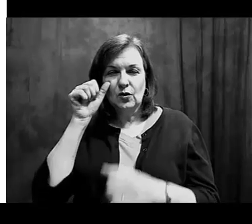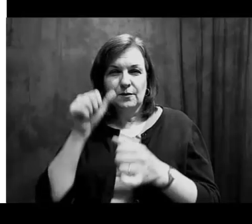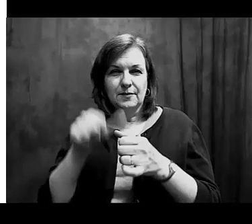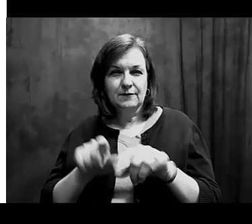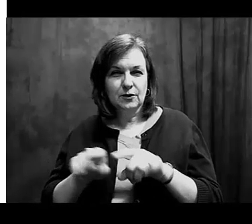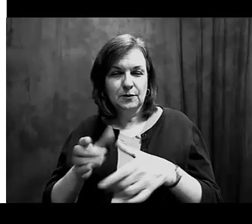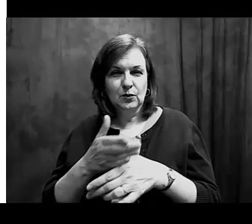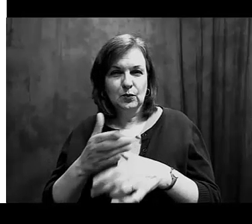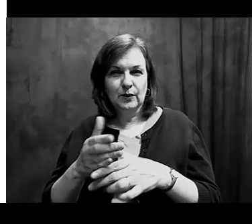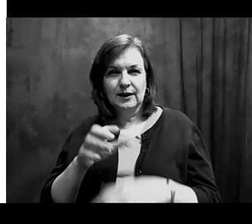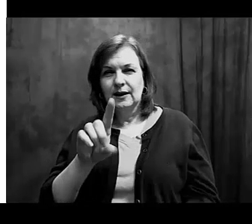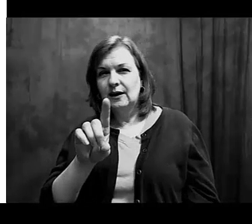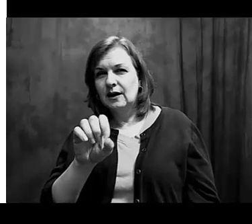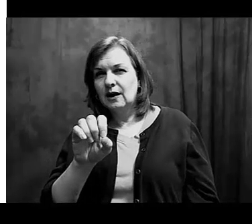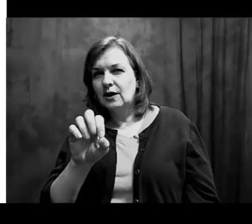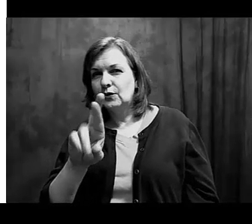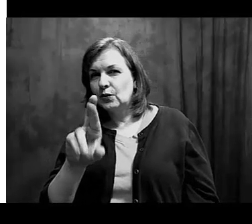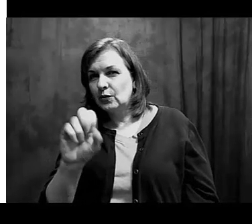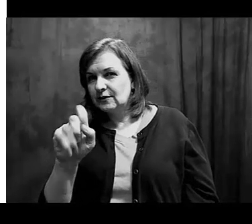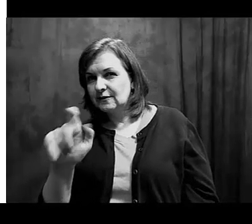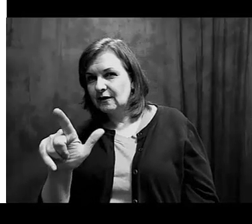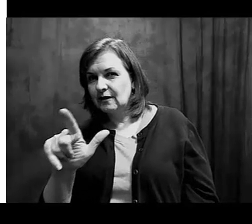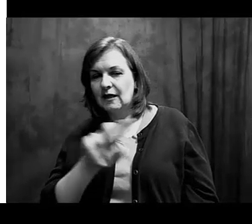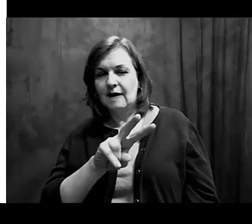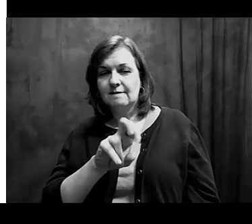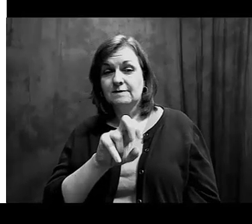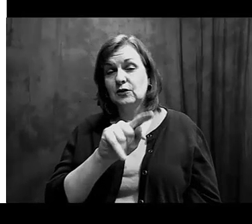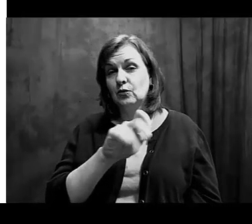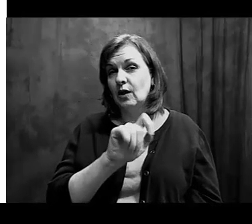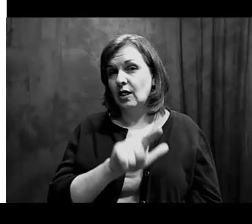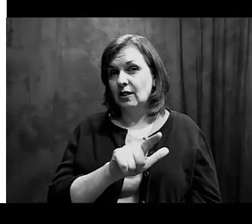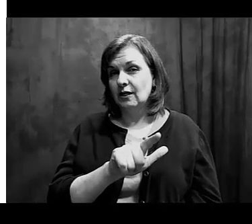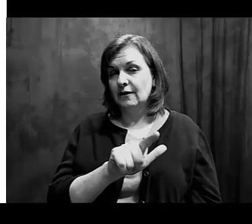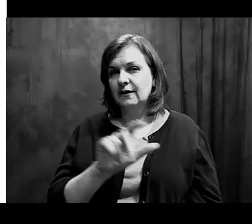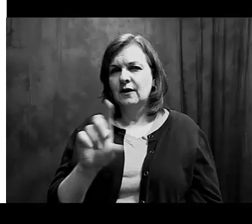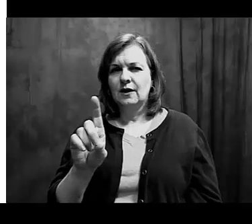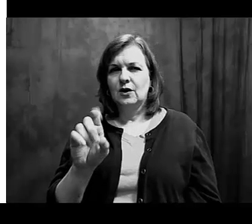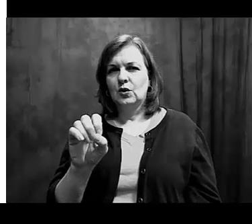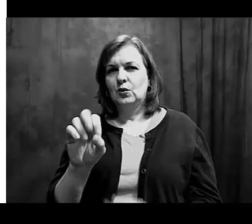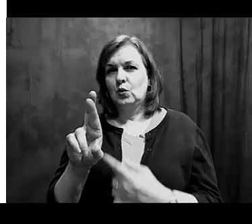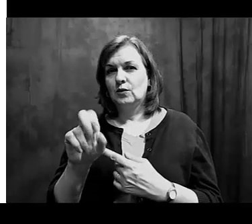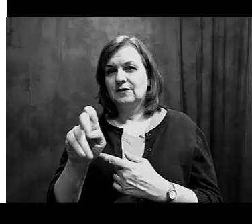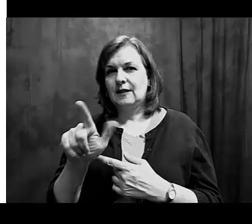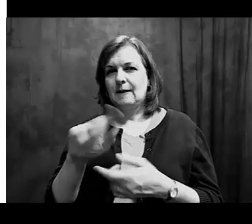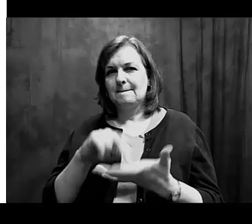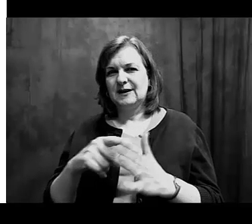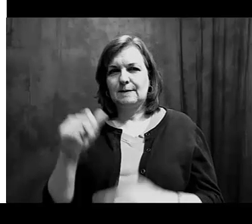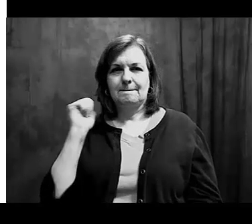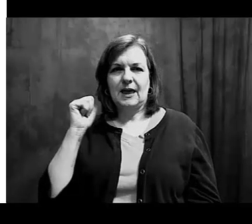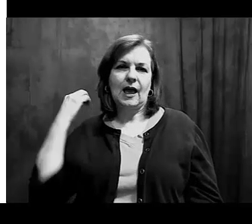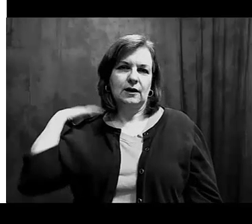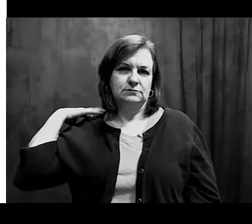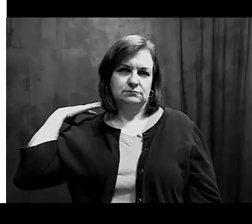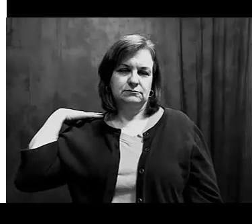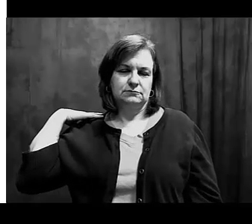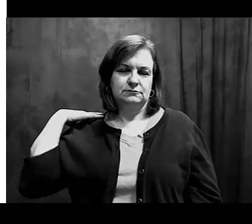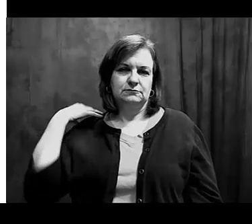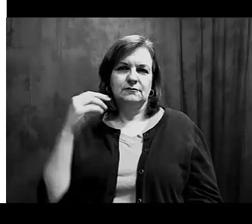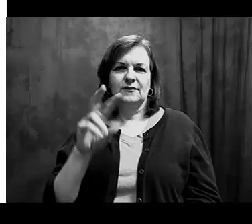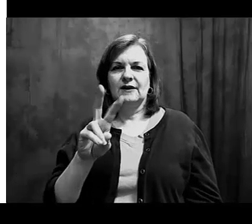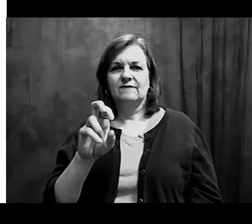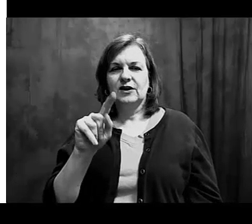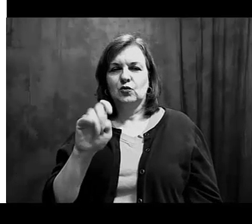of those have to go. And at the base of our spinal cord, we get some very, very long nerves that